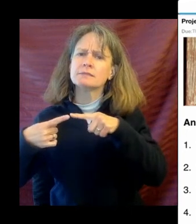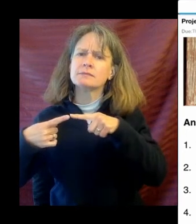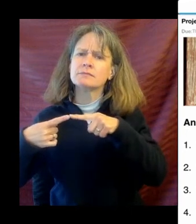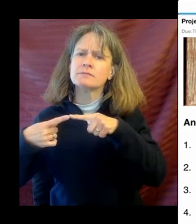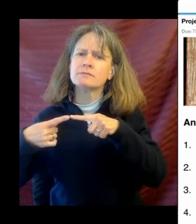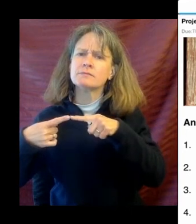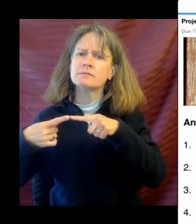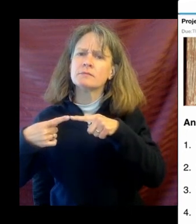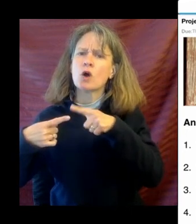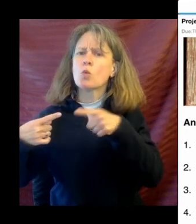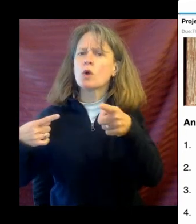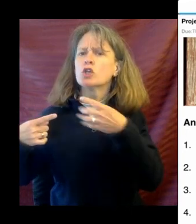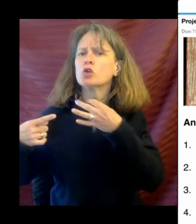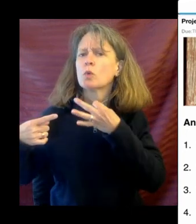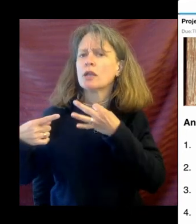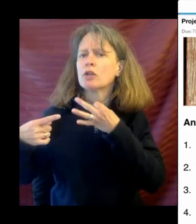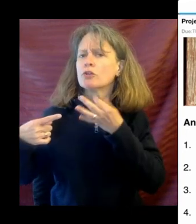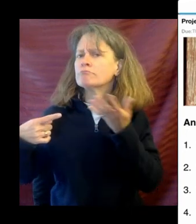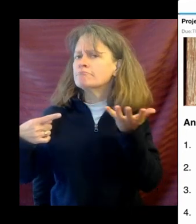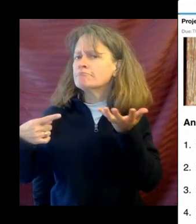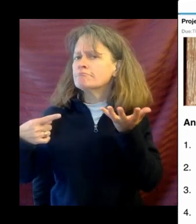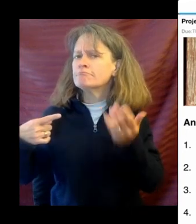What do you wonder?